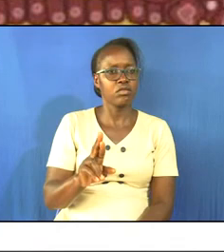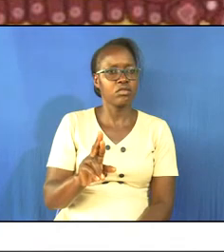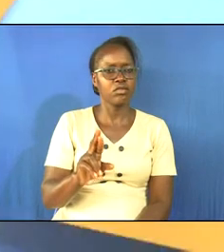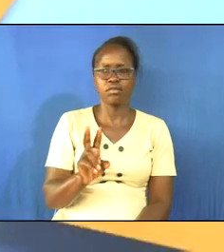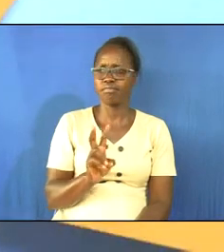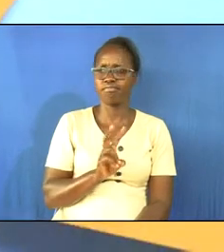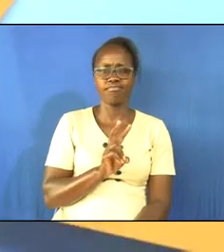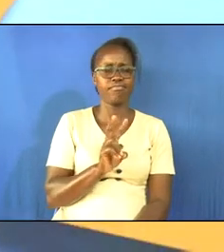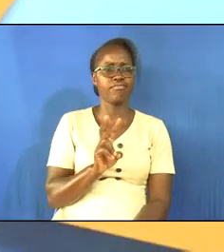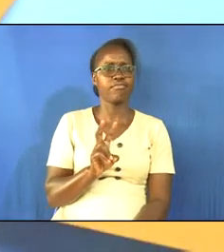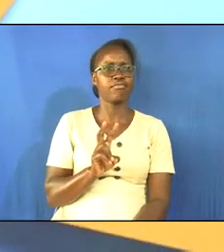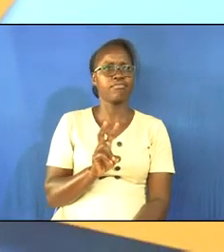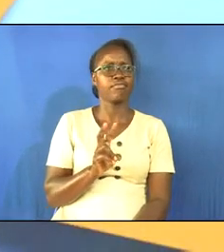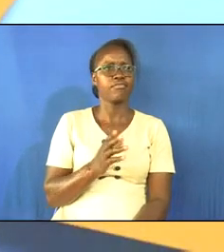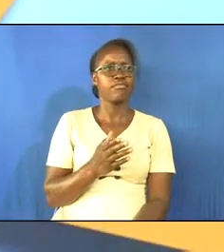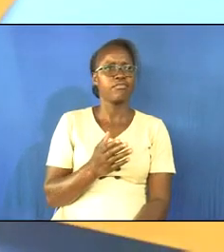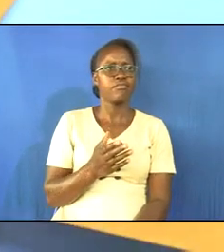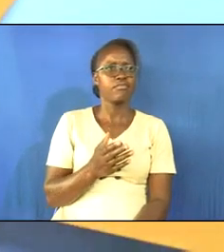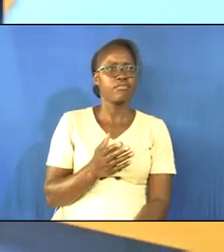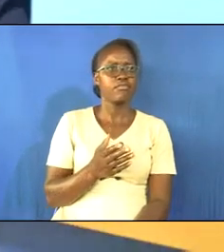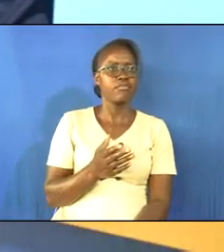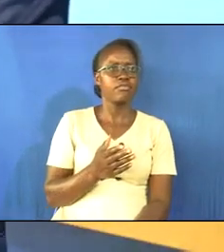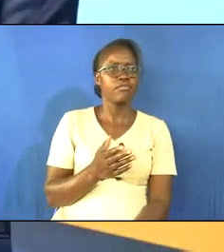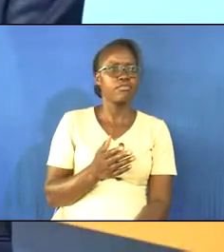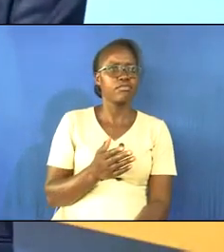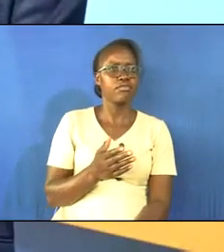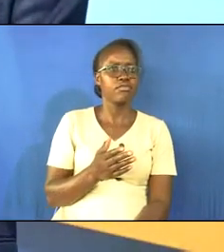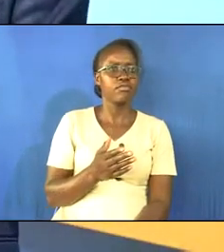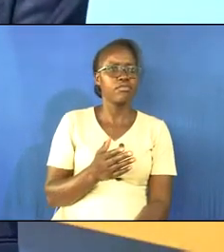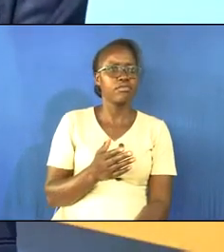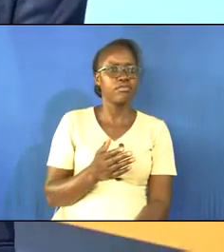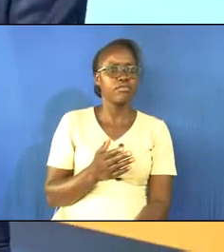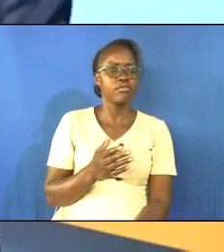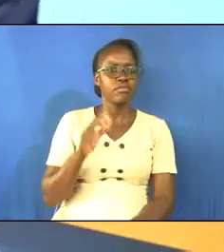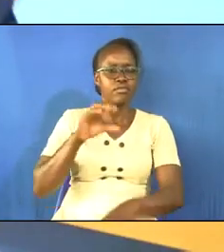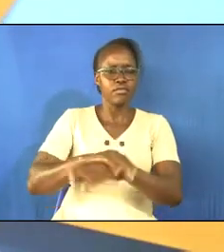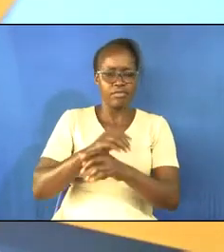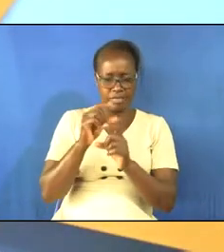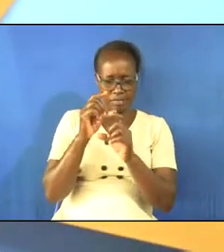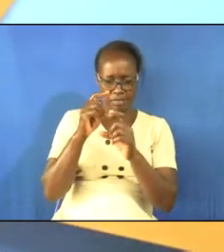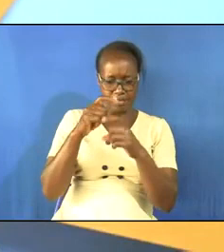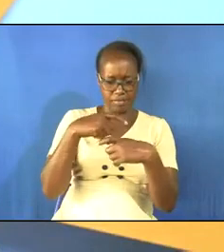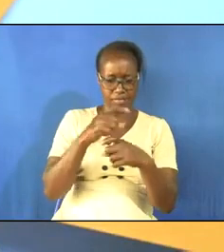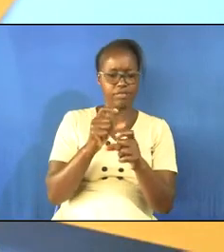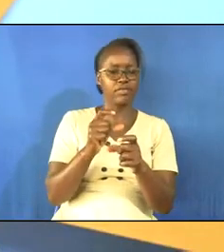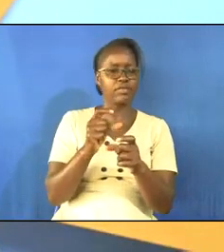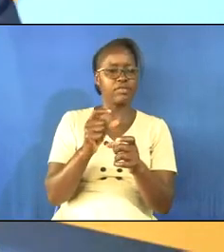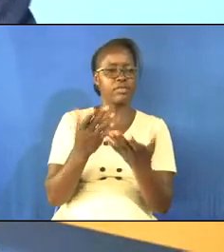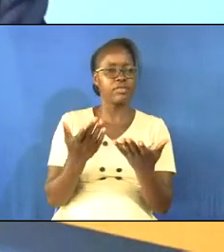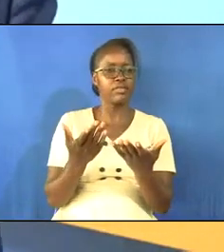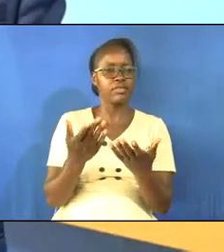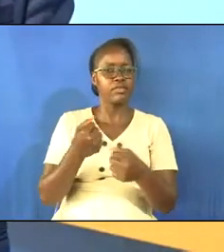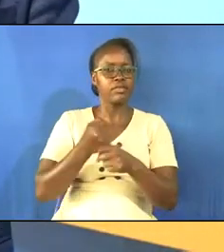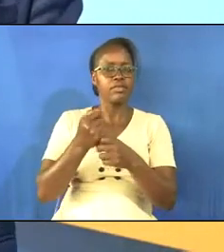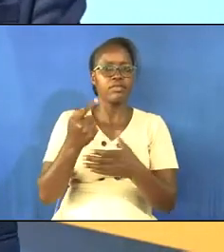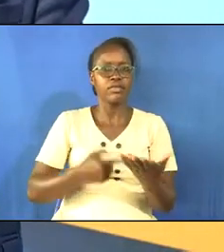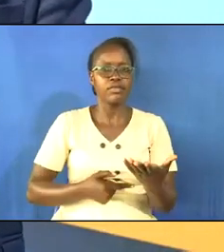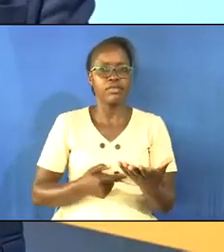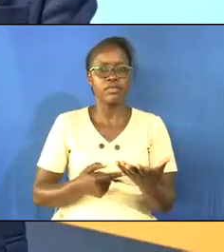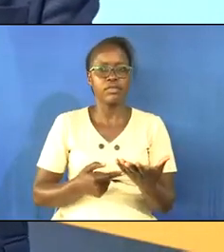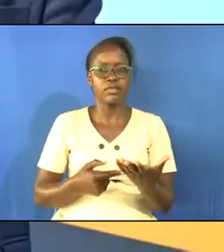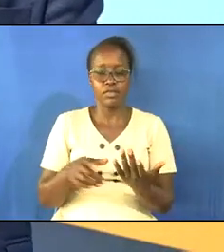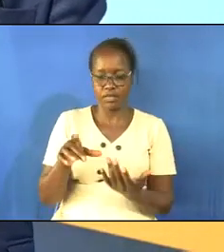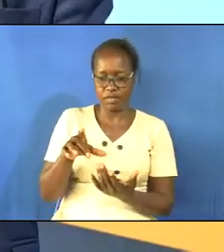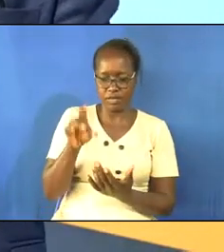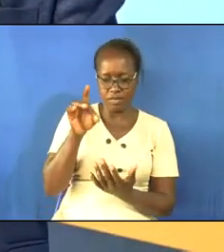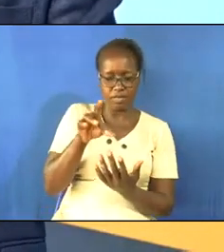you guys normally hear of pap smears. A lady has gone for a pap smear to get screened. So ideally what that does essentially is to pick